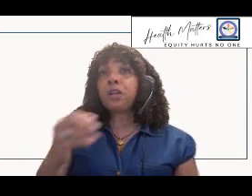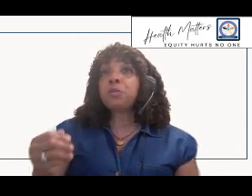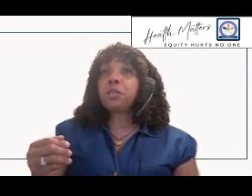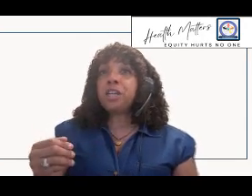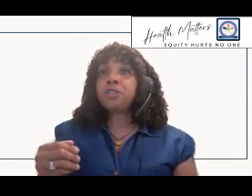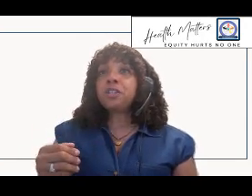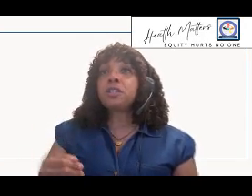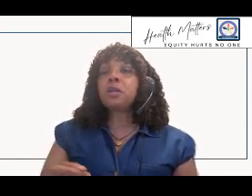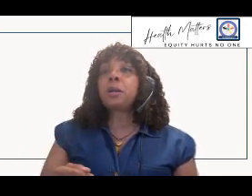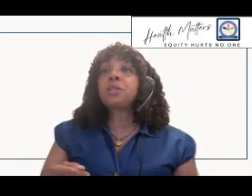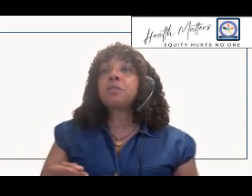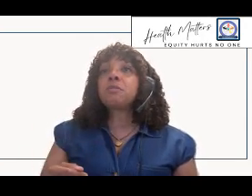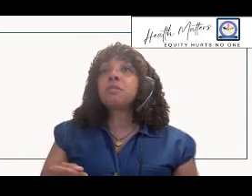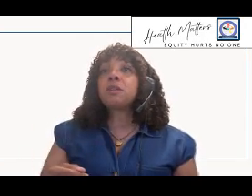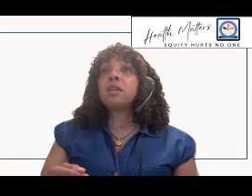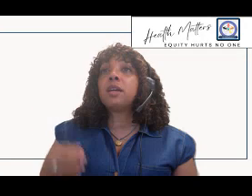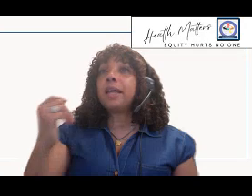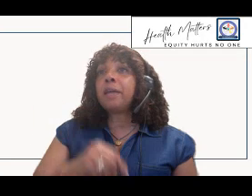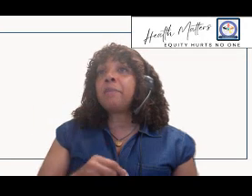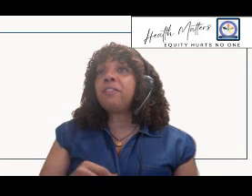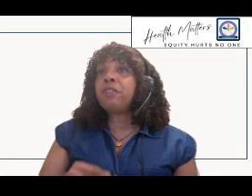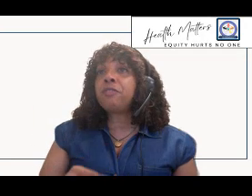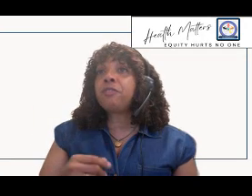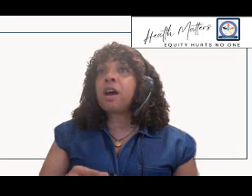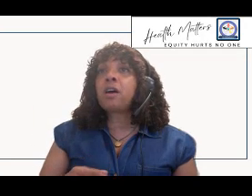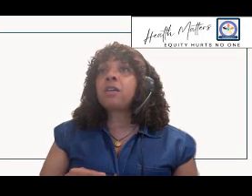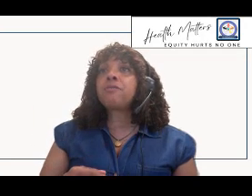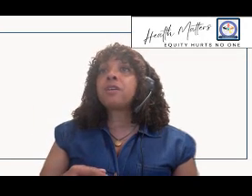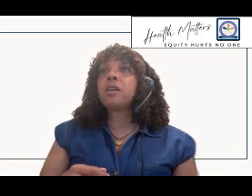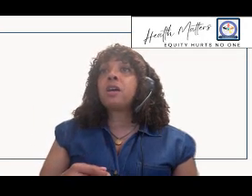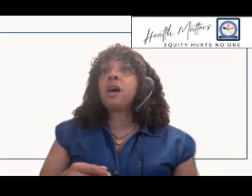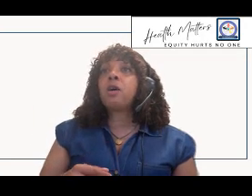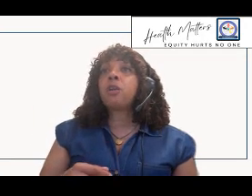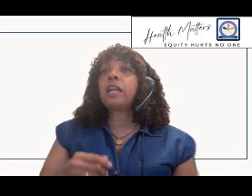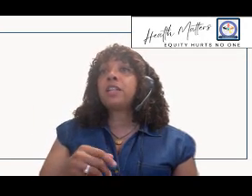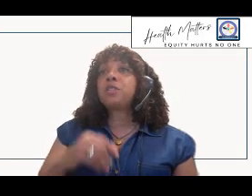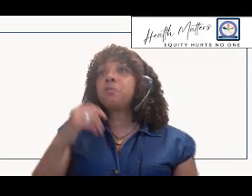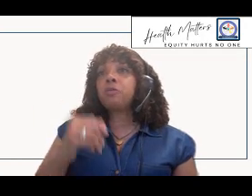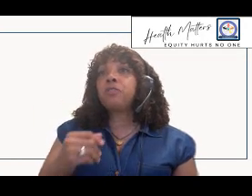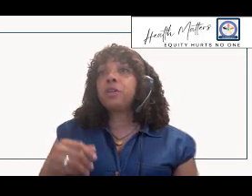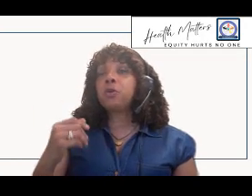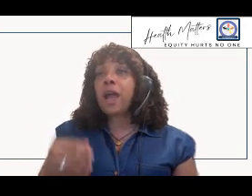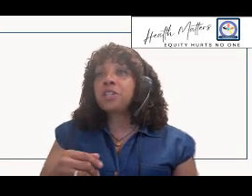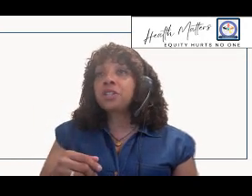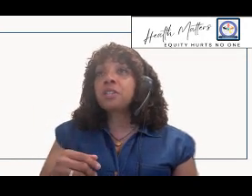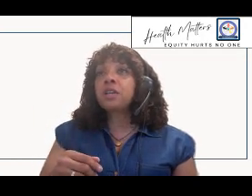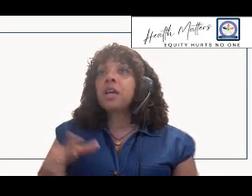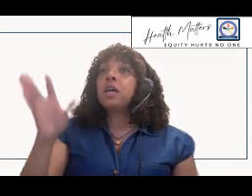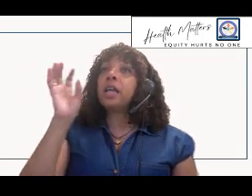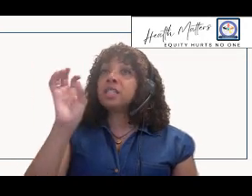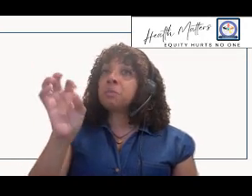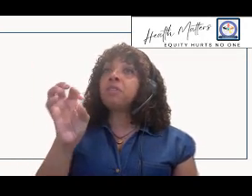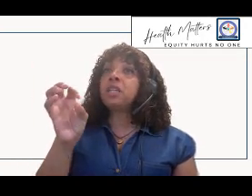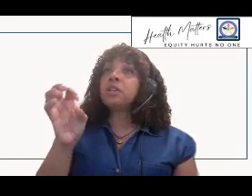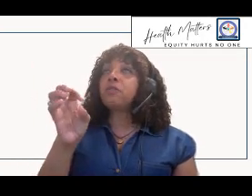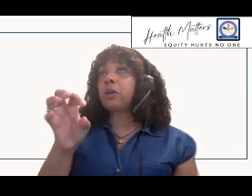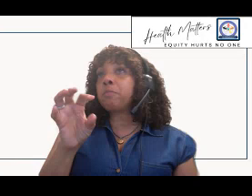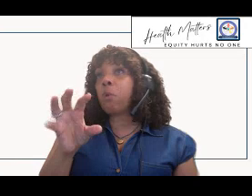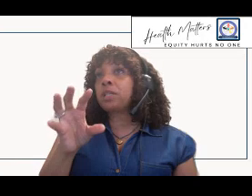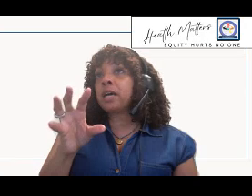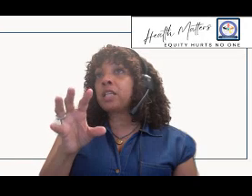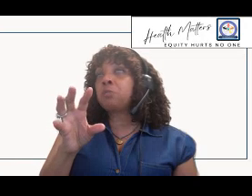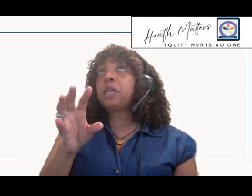regional transportation considerations. AB 55, related to motor vehicle crashes. And some of these